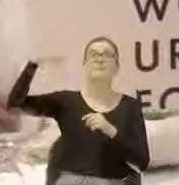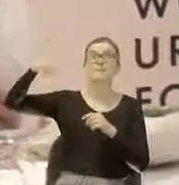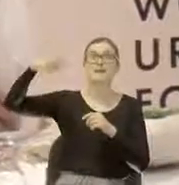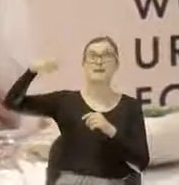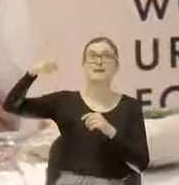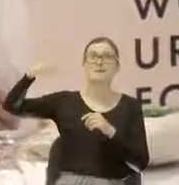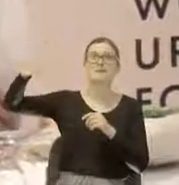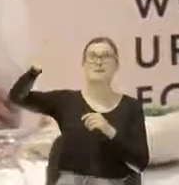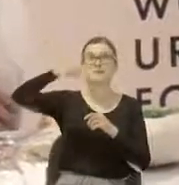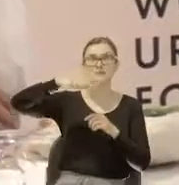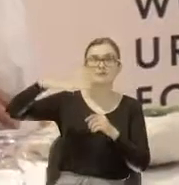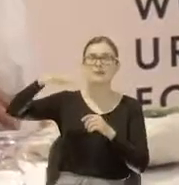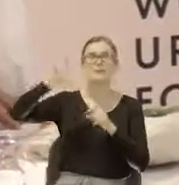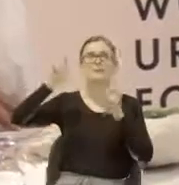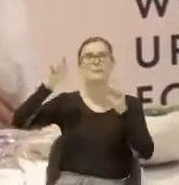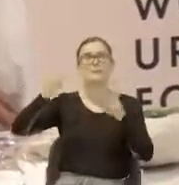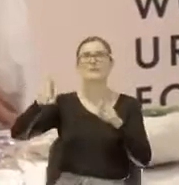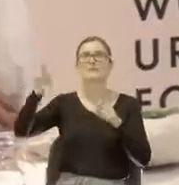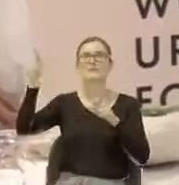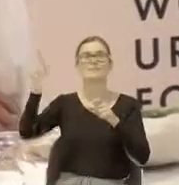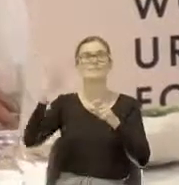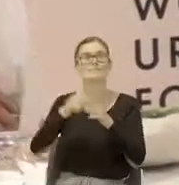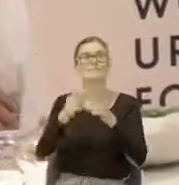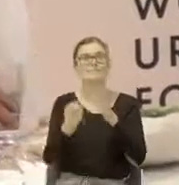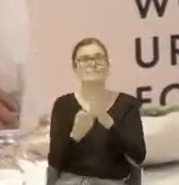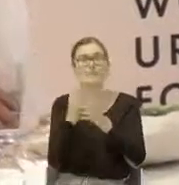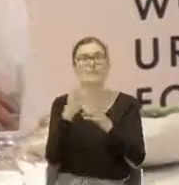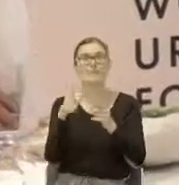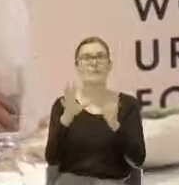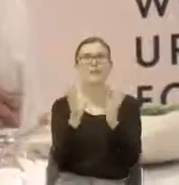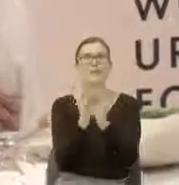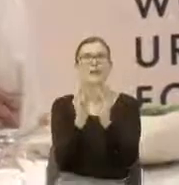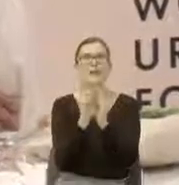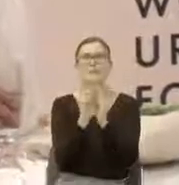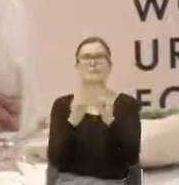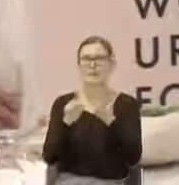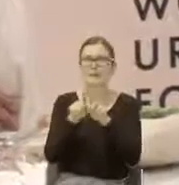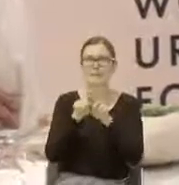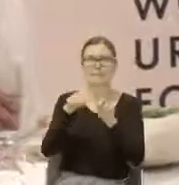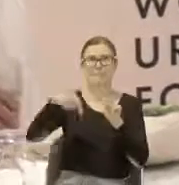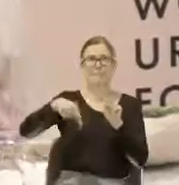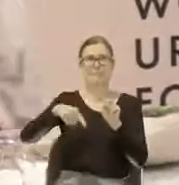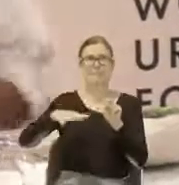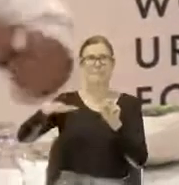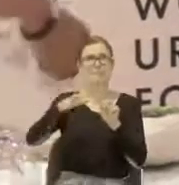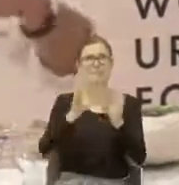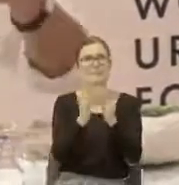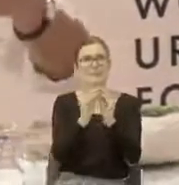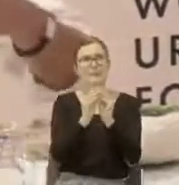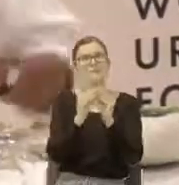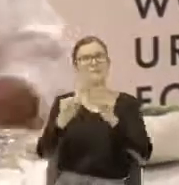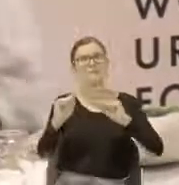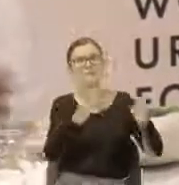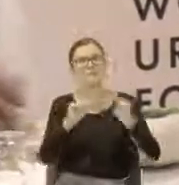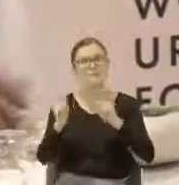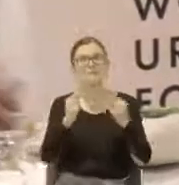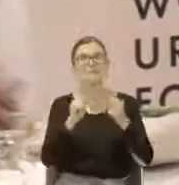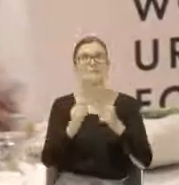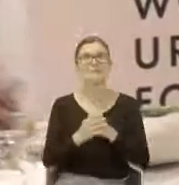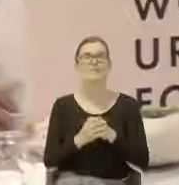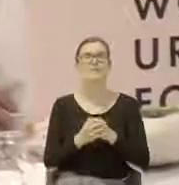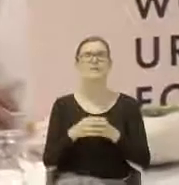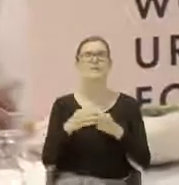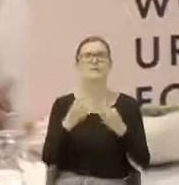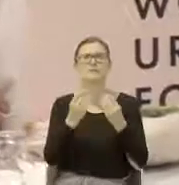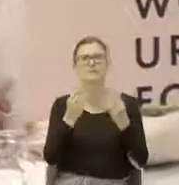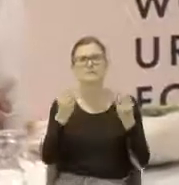included multiple mayors, with four representing mayors who didn't just were handpicked by the President of the General Assembly.